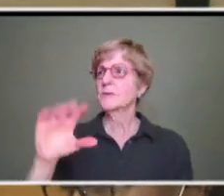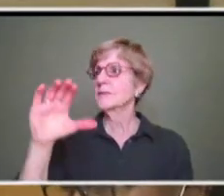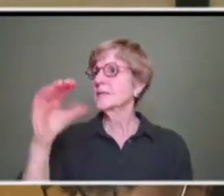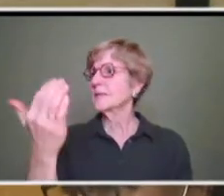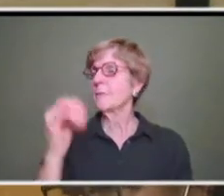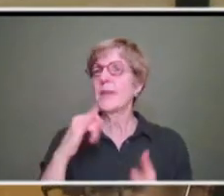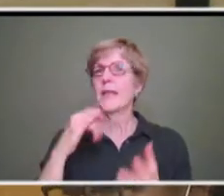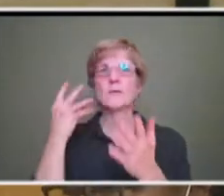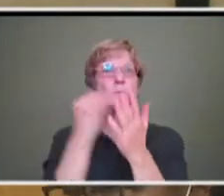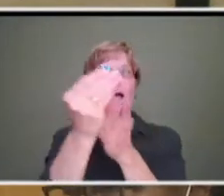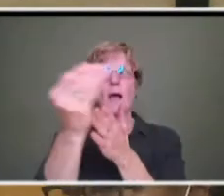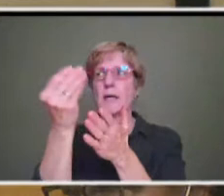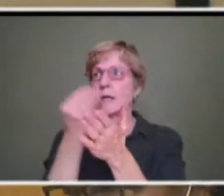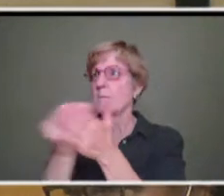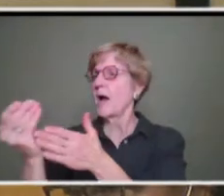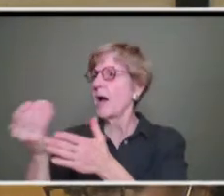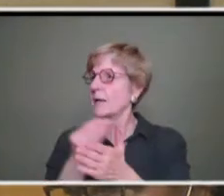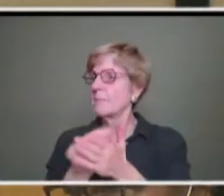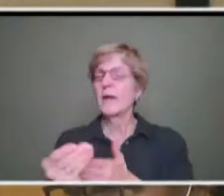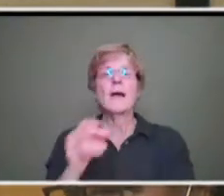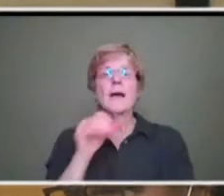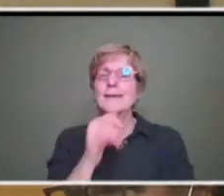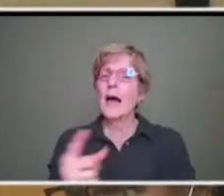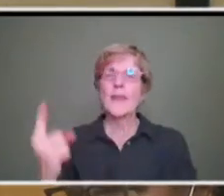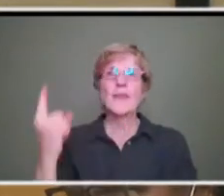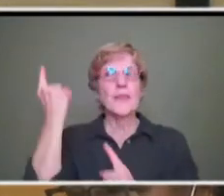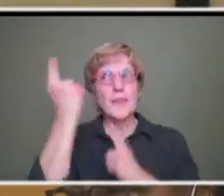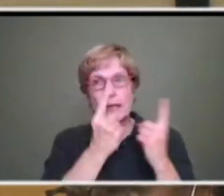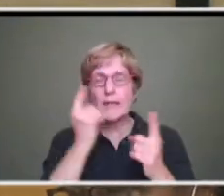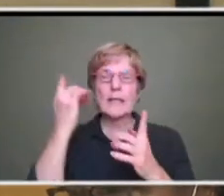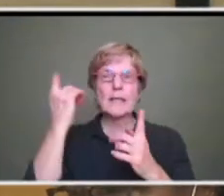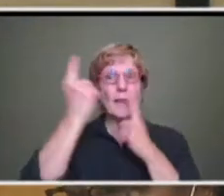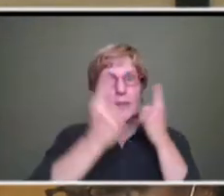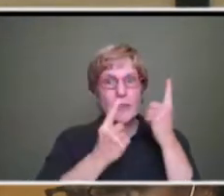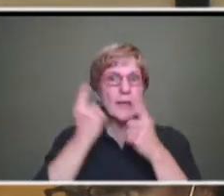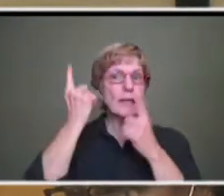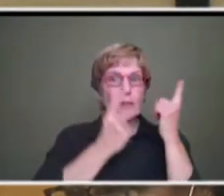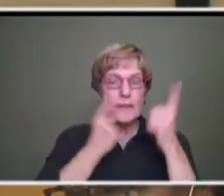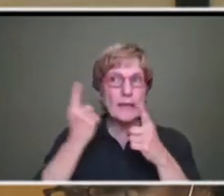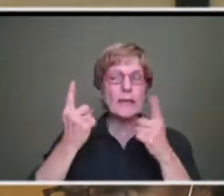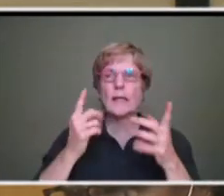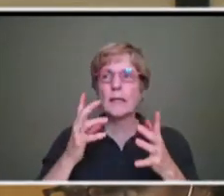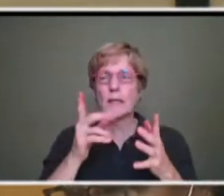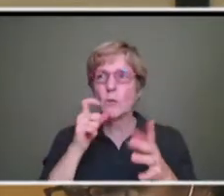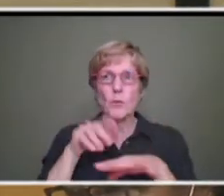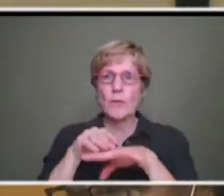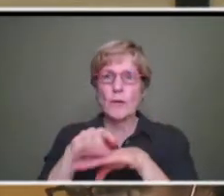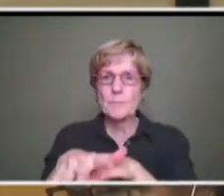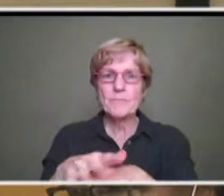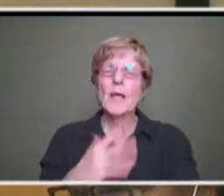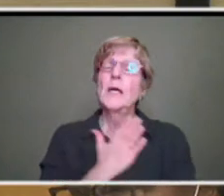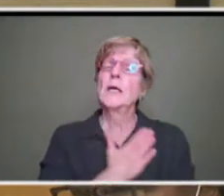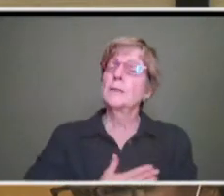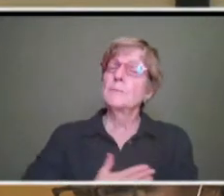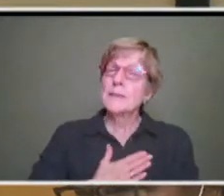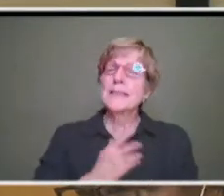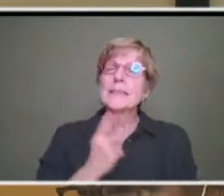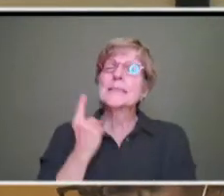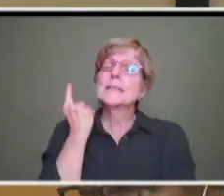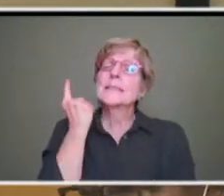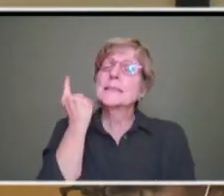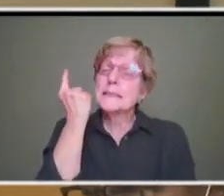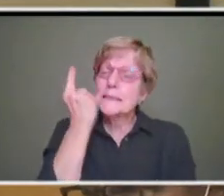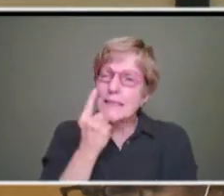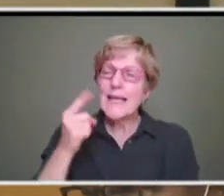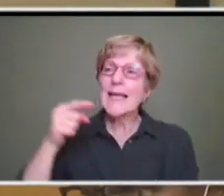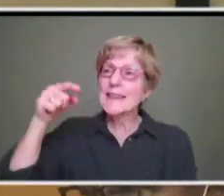buying and buying and buying and not considering and considering and considering my goal is please consider that